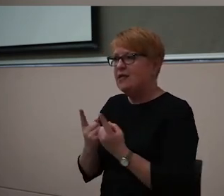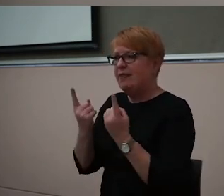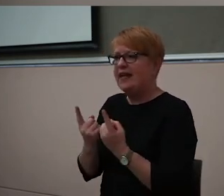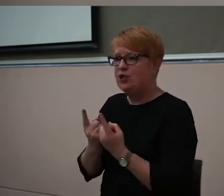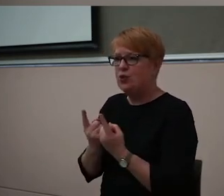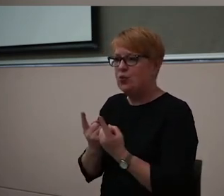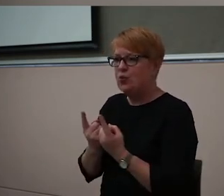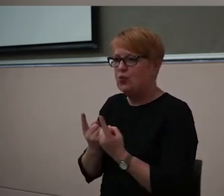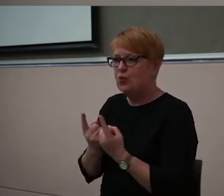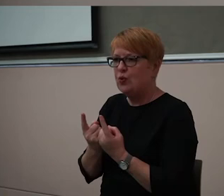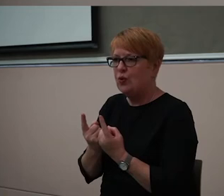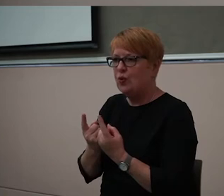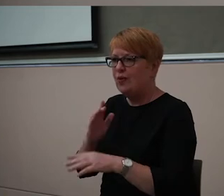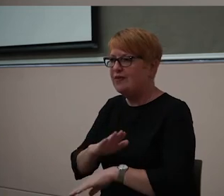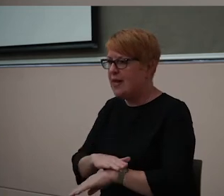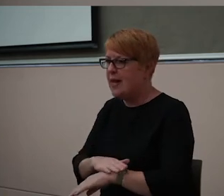yeah.